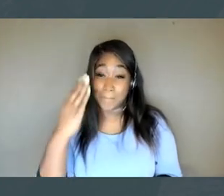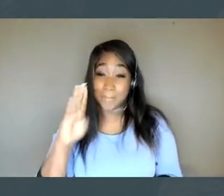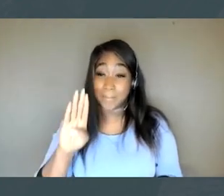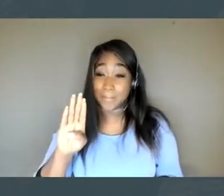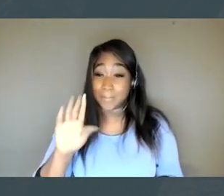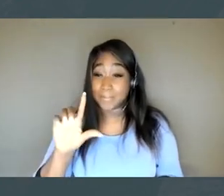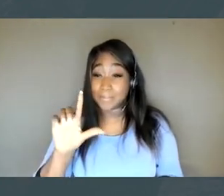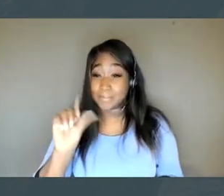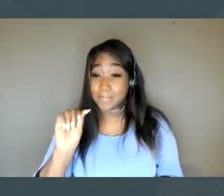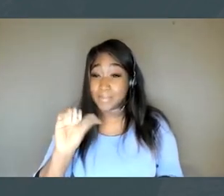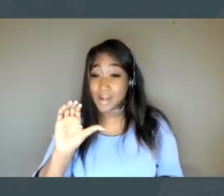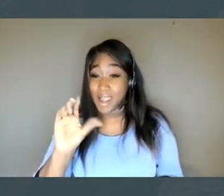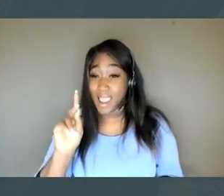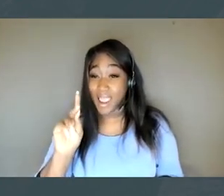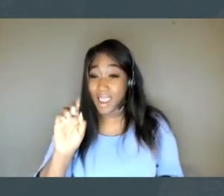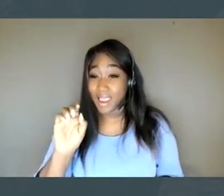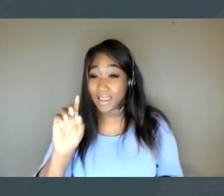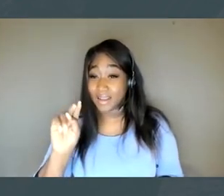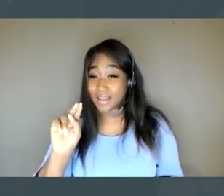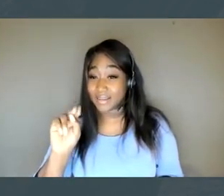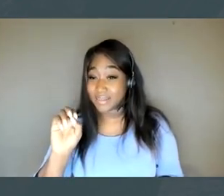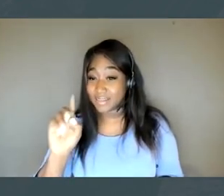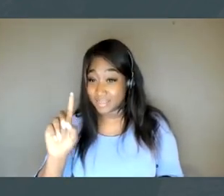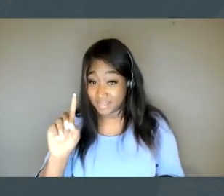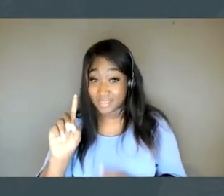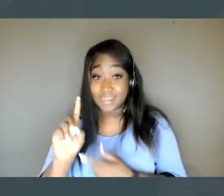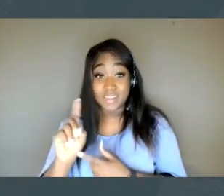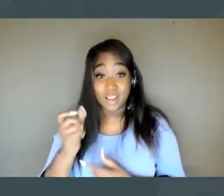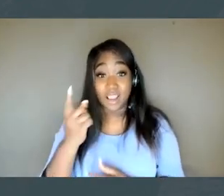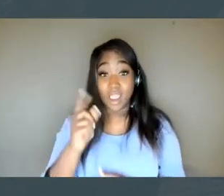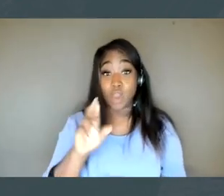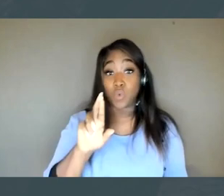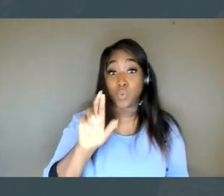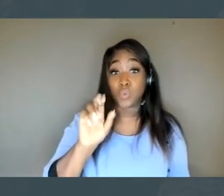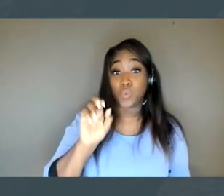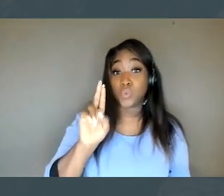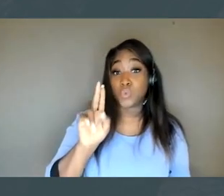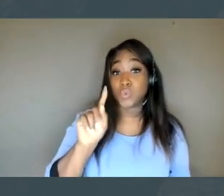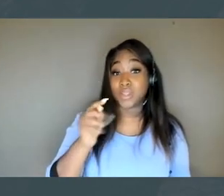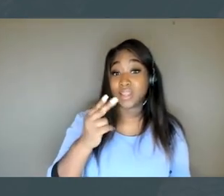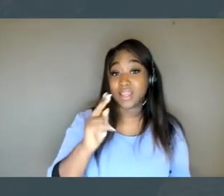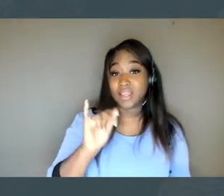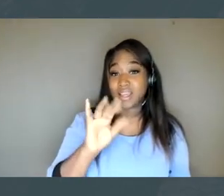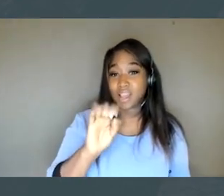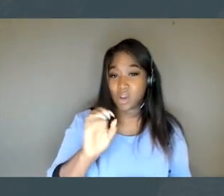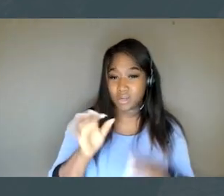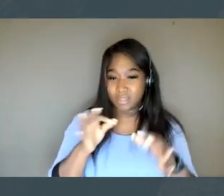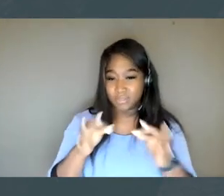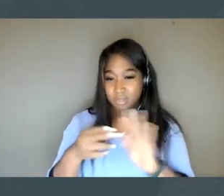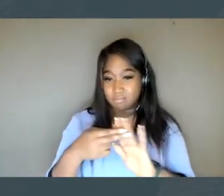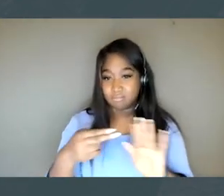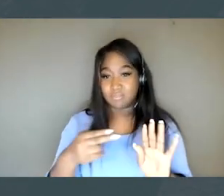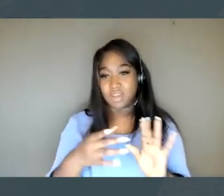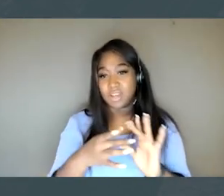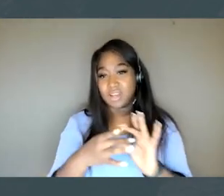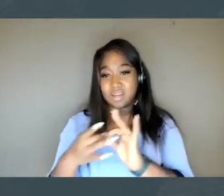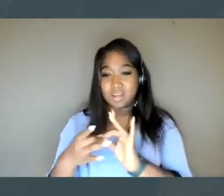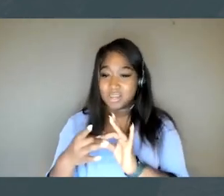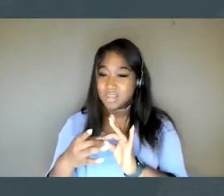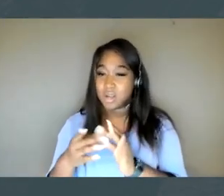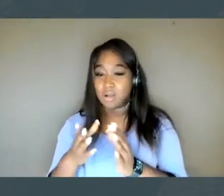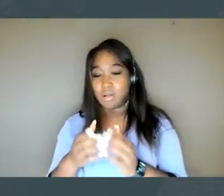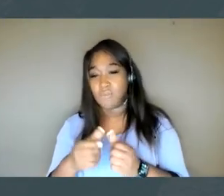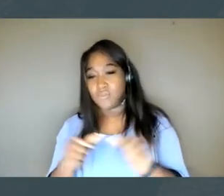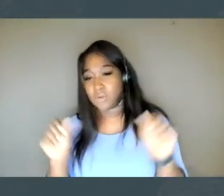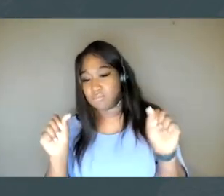know, I mean, Ruthie's definition is about this, like, you know, vulnerability to premature death. If we think about racism as